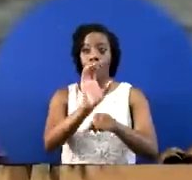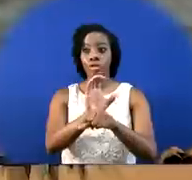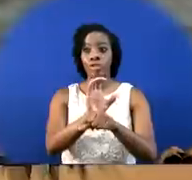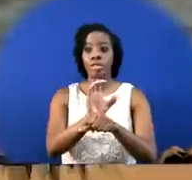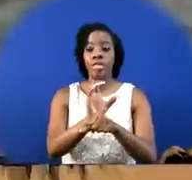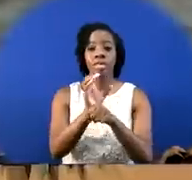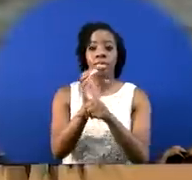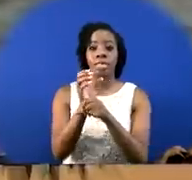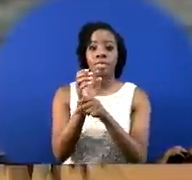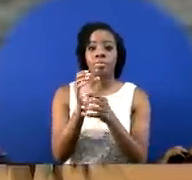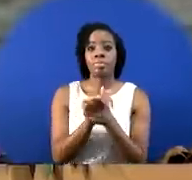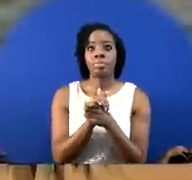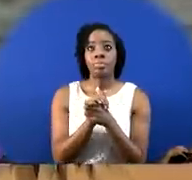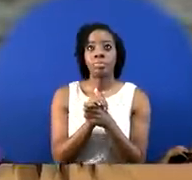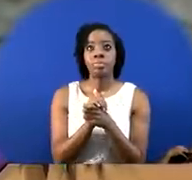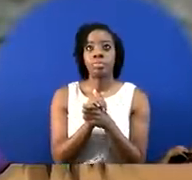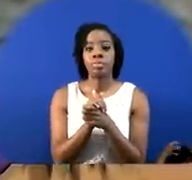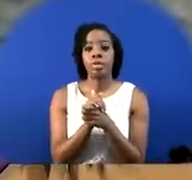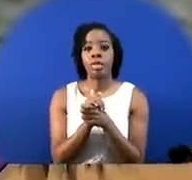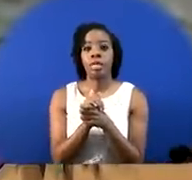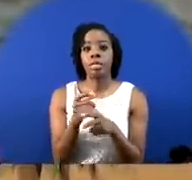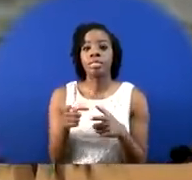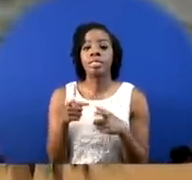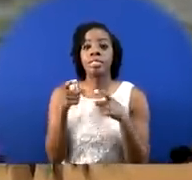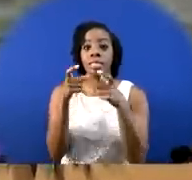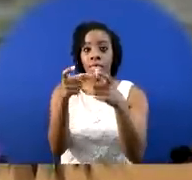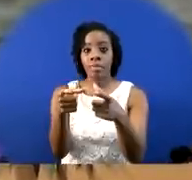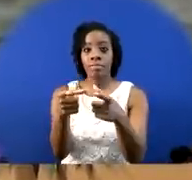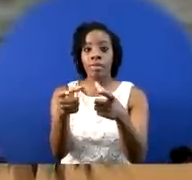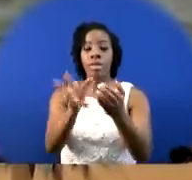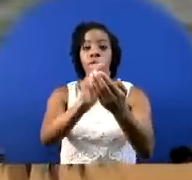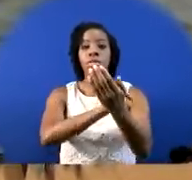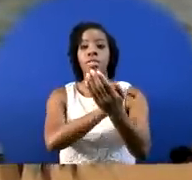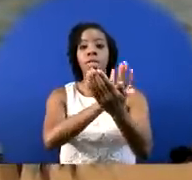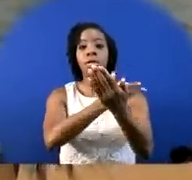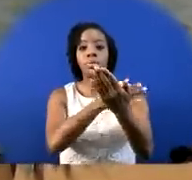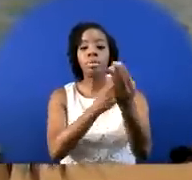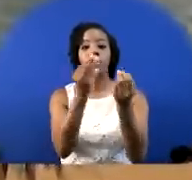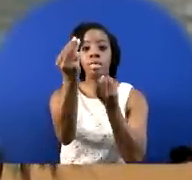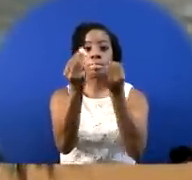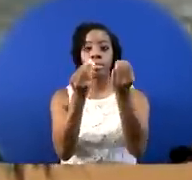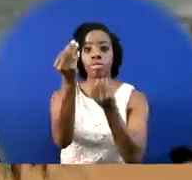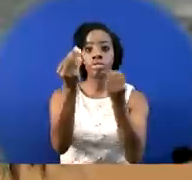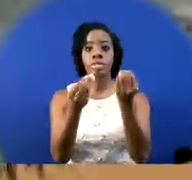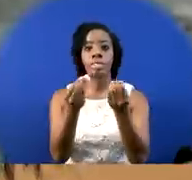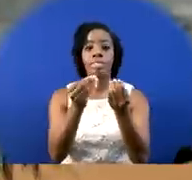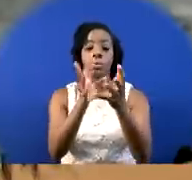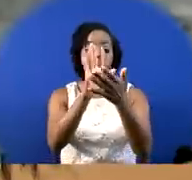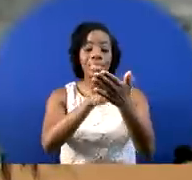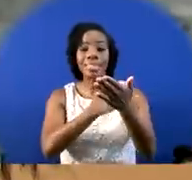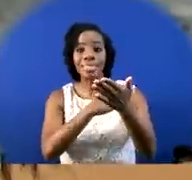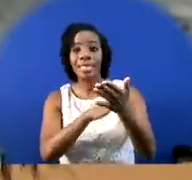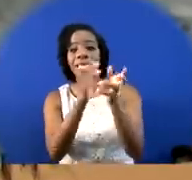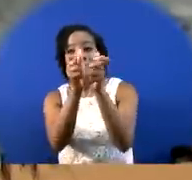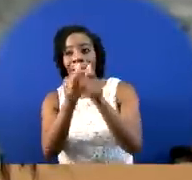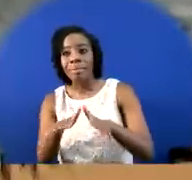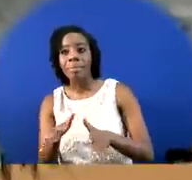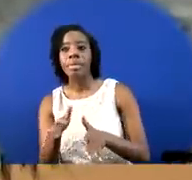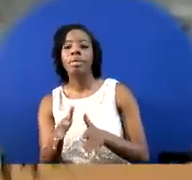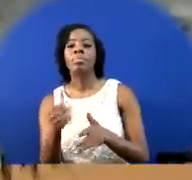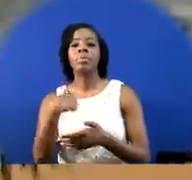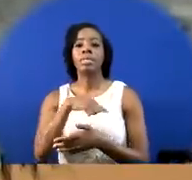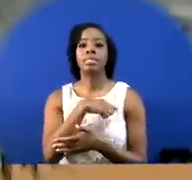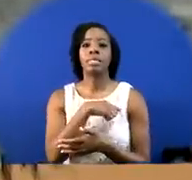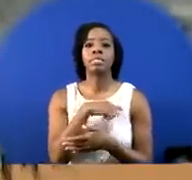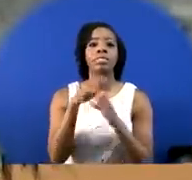our God. The music ministry of the Wheeler Avenue Church is going to bless us under the inimitable leadership of Minister Lewis and all those who serve with